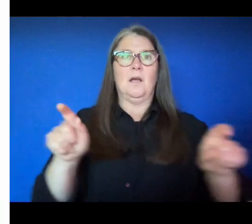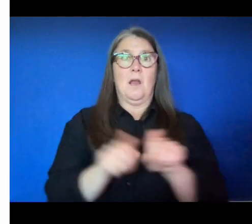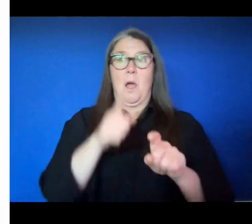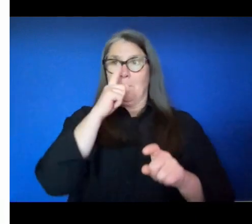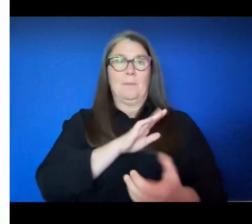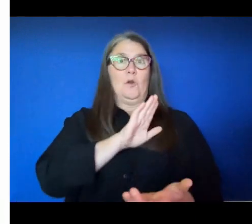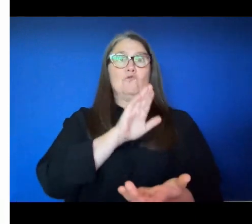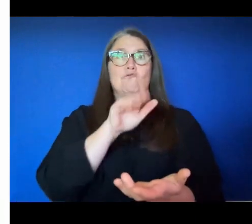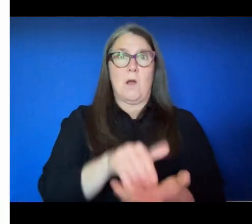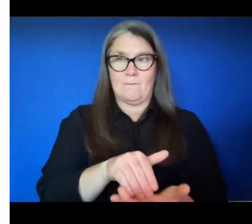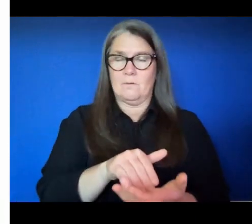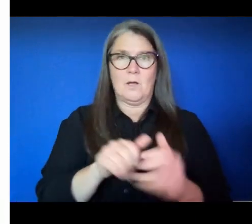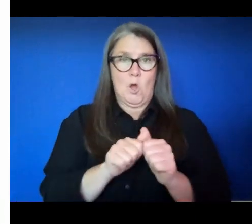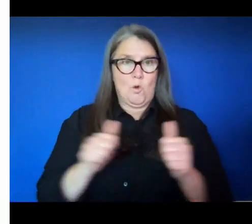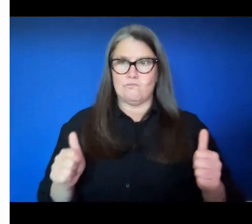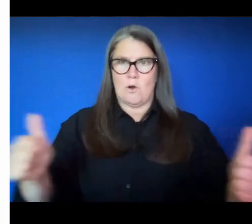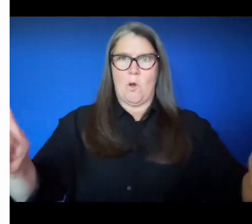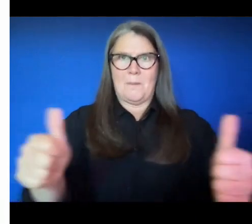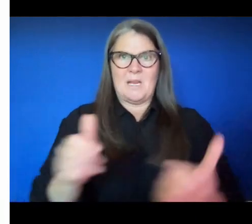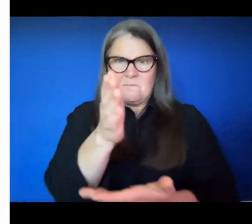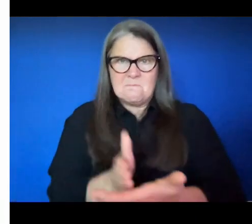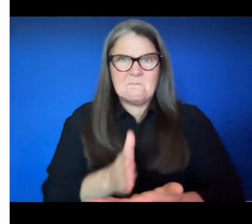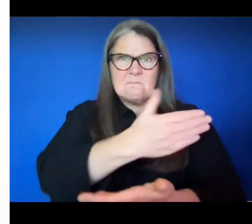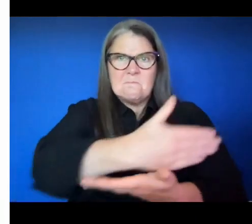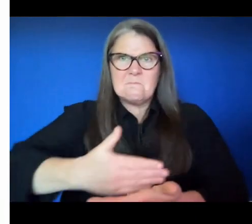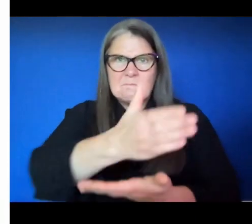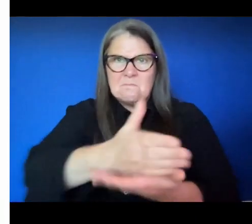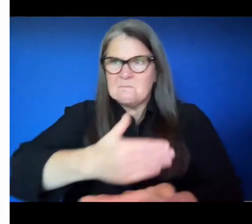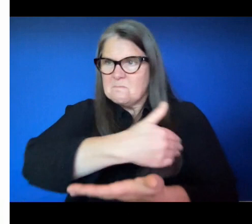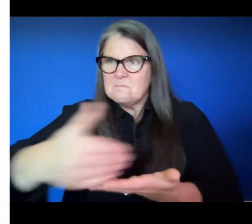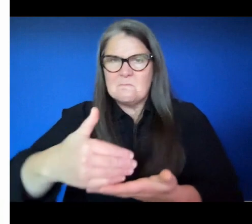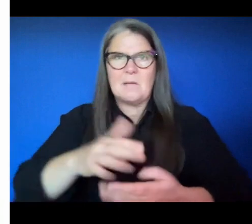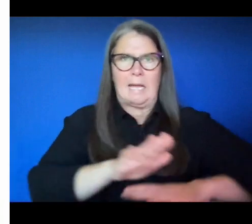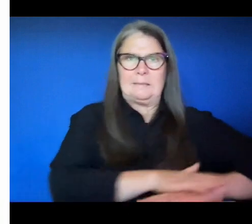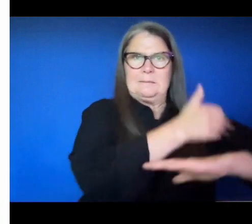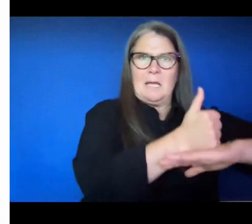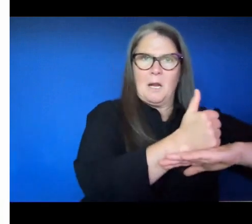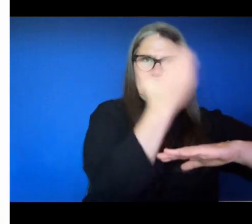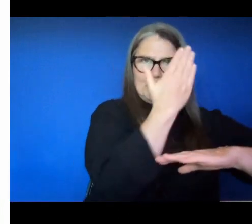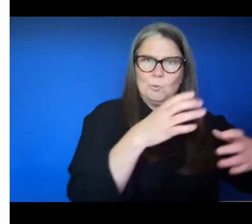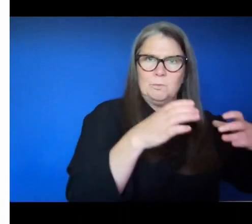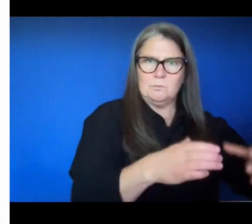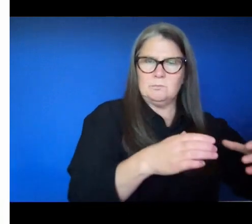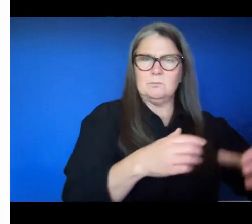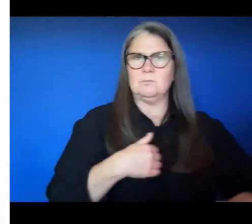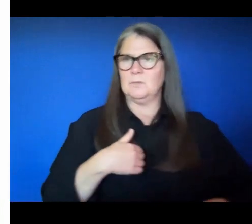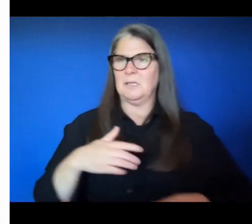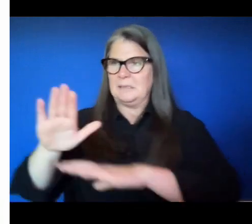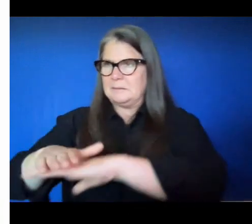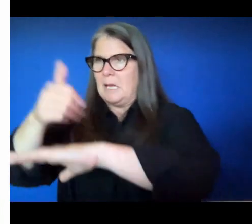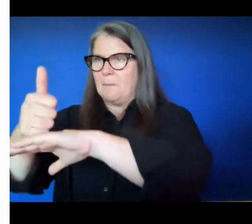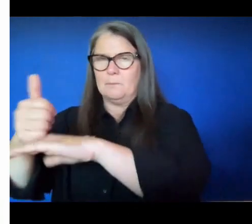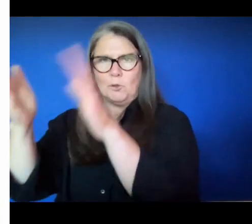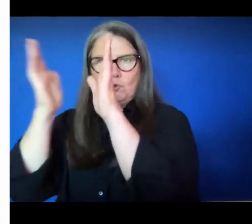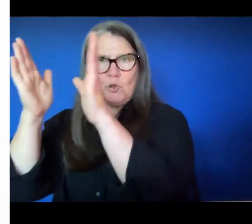property, the erection of a school and a church to, it's like the control of information really